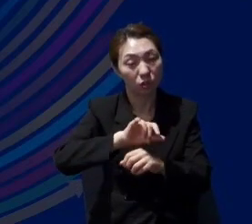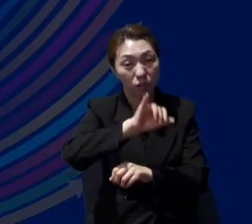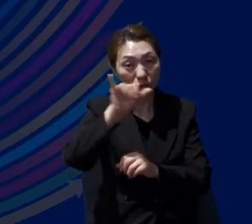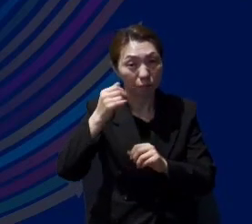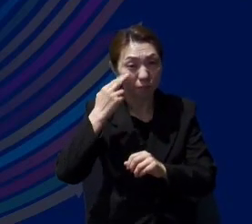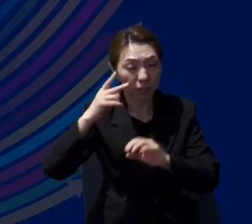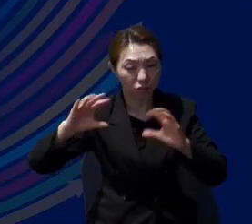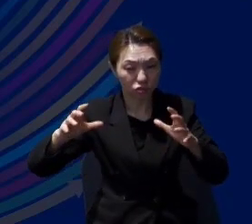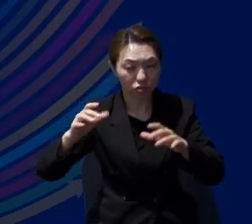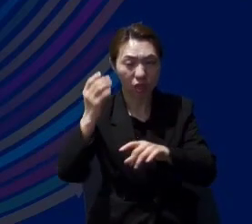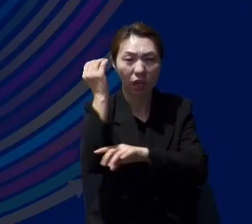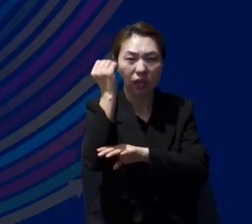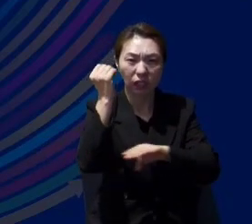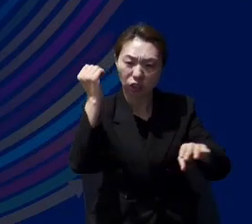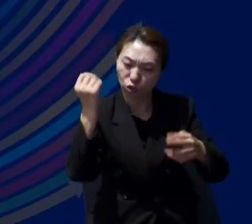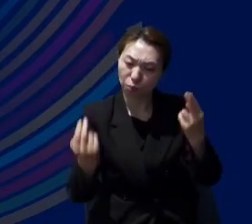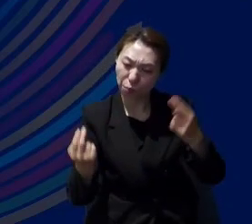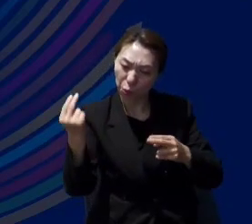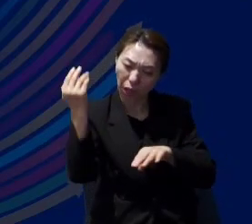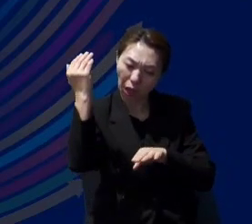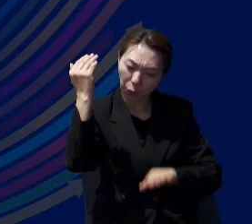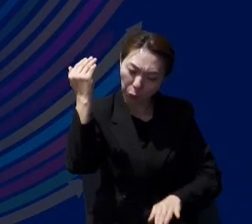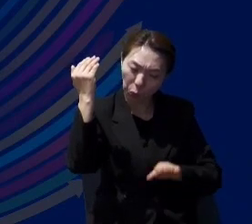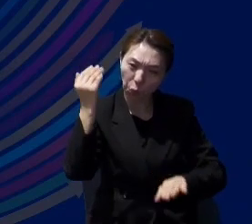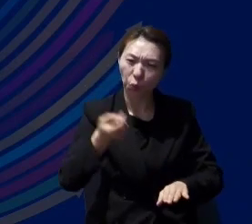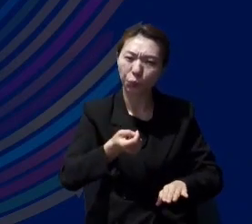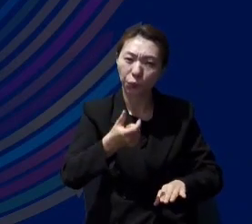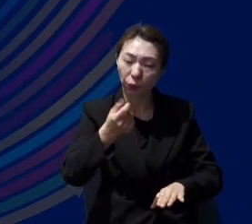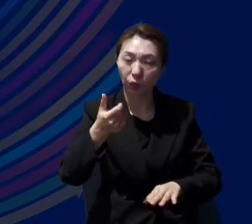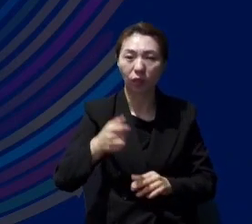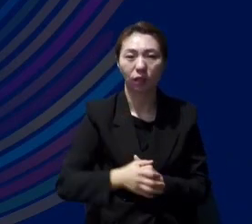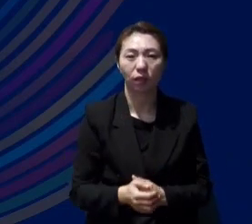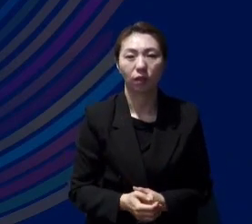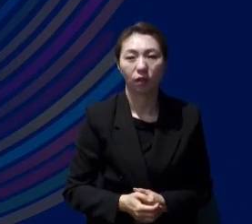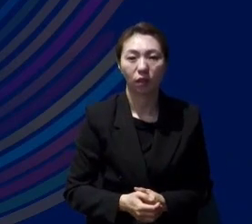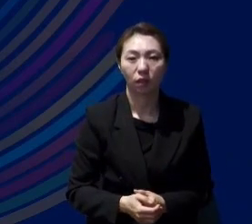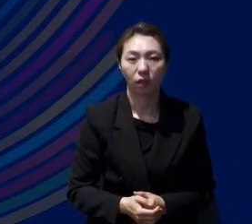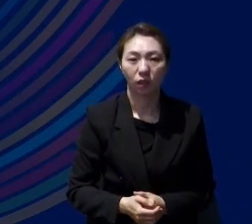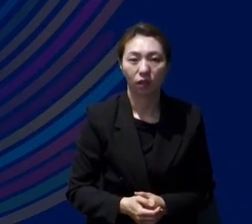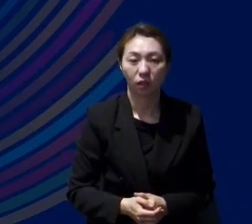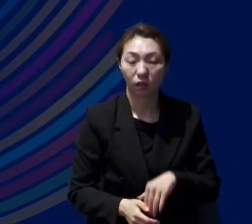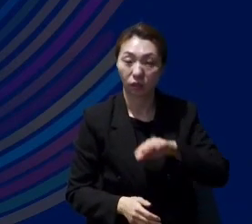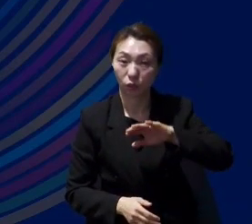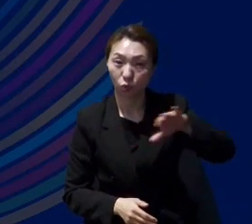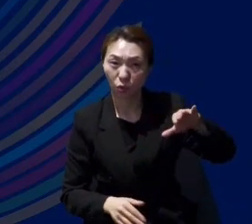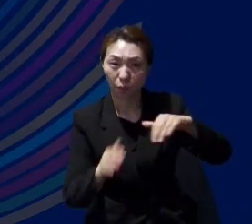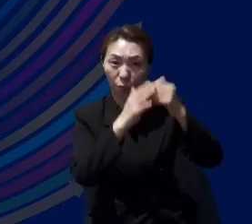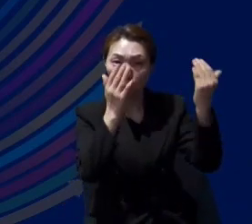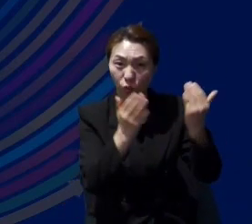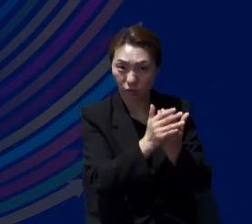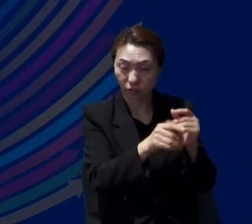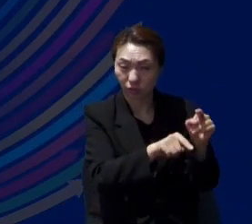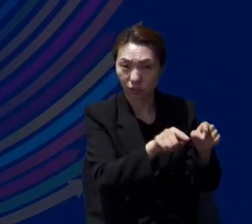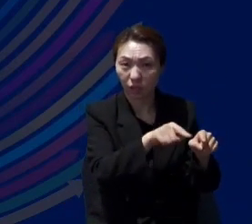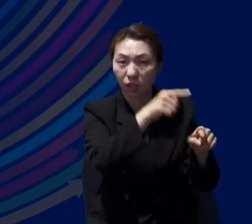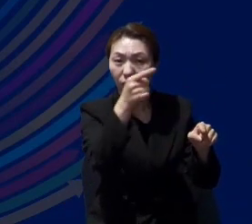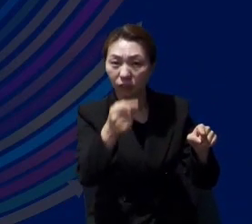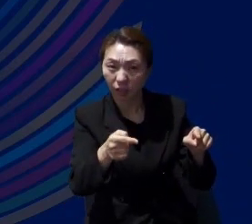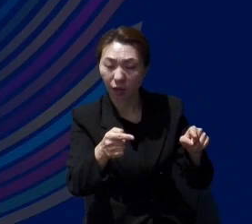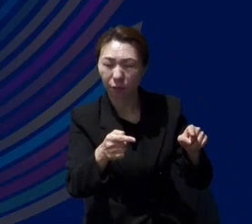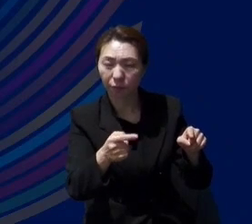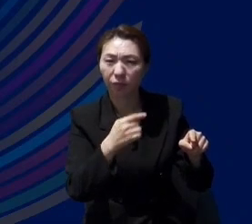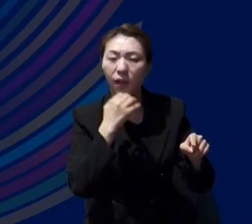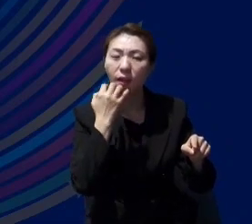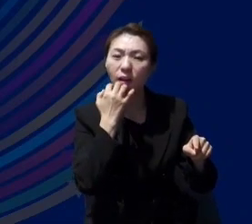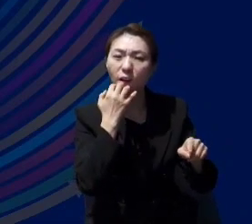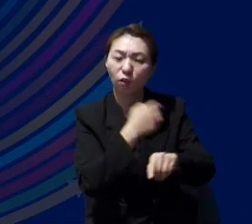mortality, sort of similar to what I was describing for racial and ethnic disparities, there is sort of a general pattern. So for example,